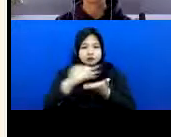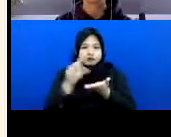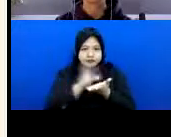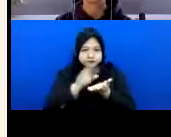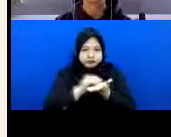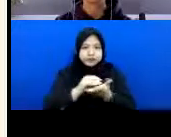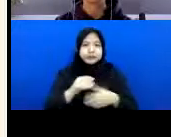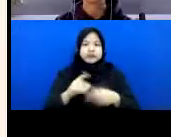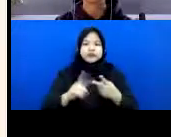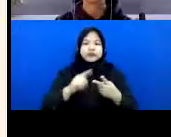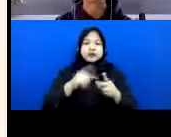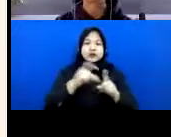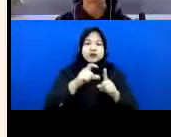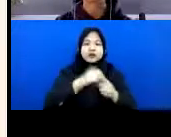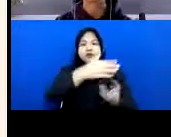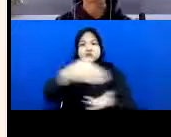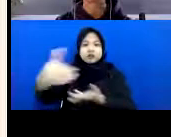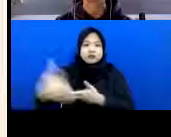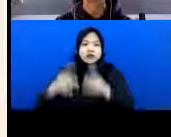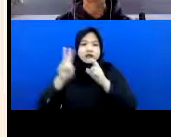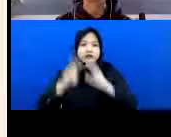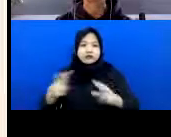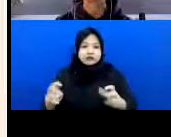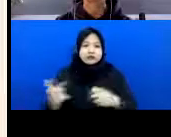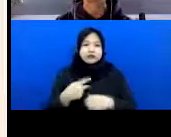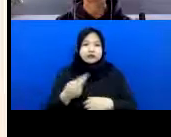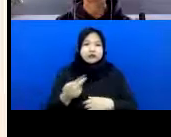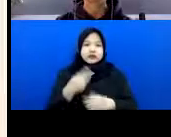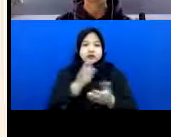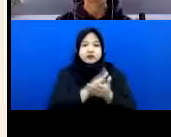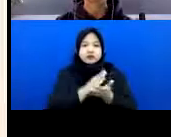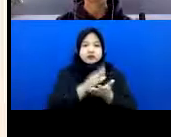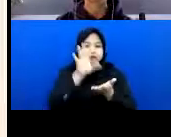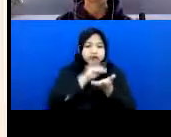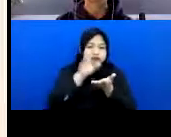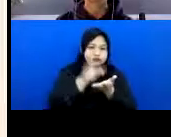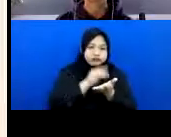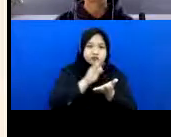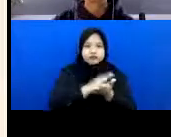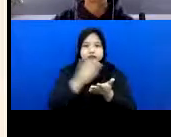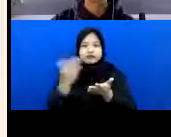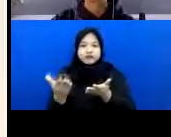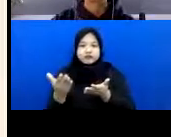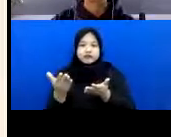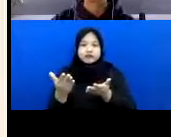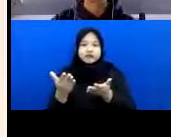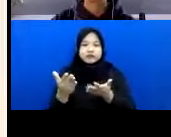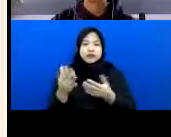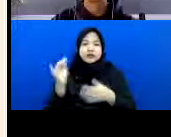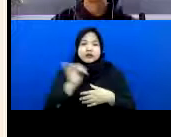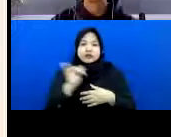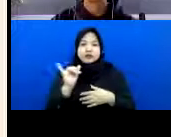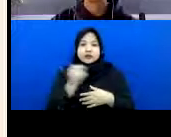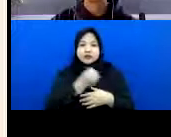and analyze the data. We will transcribe the phone interviews and code them using NVivo